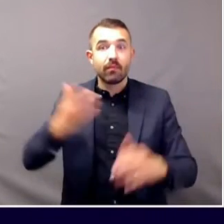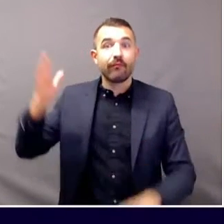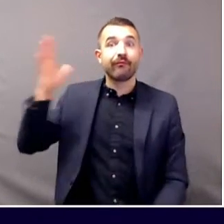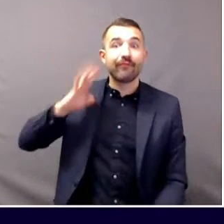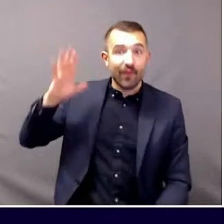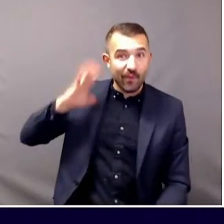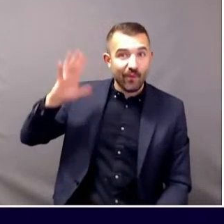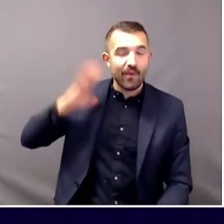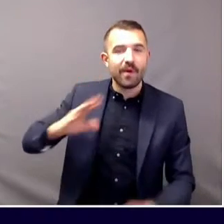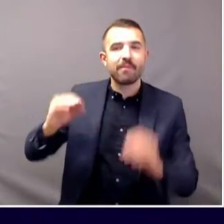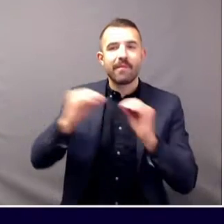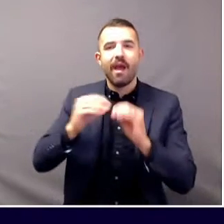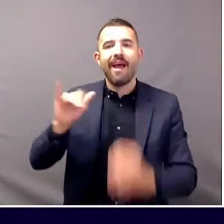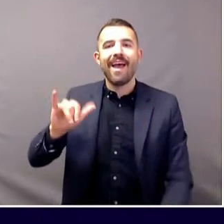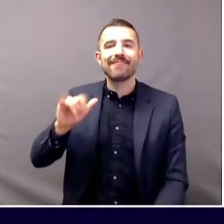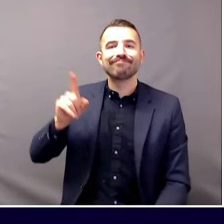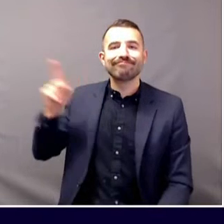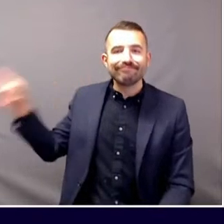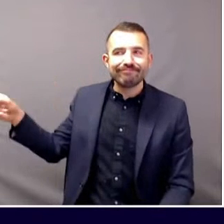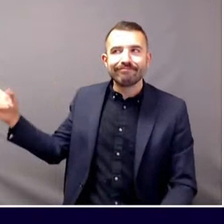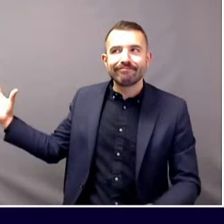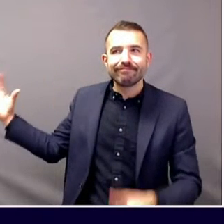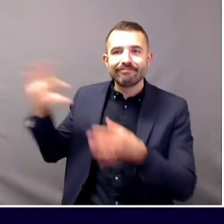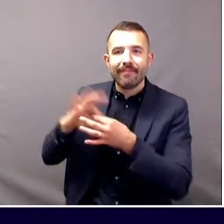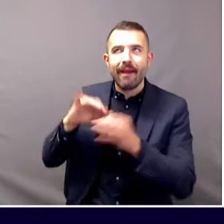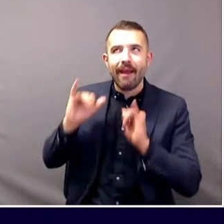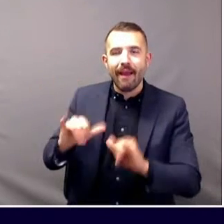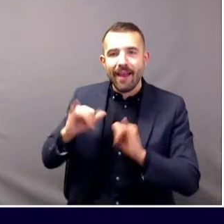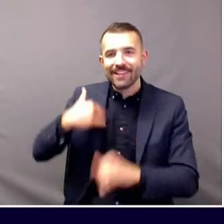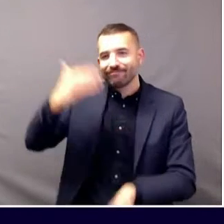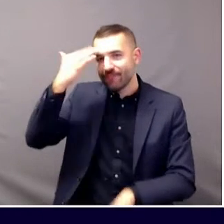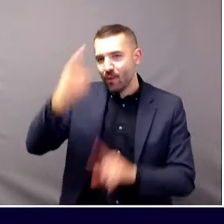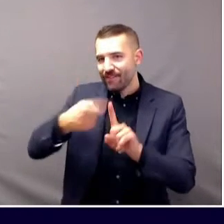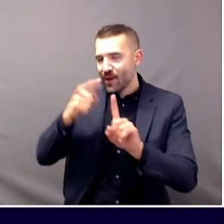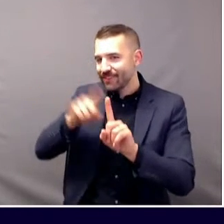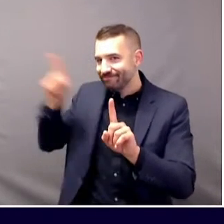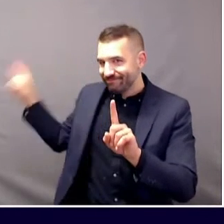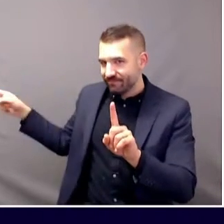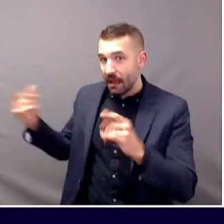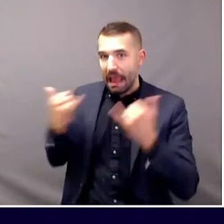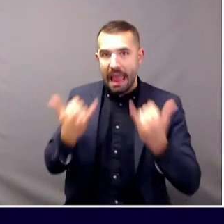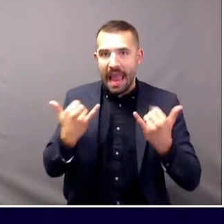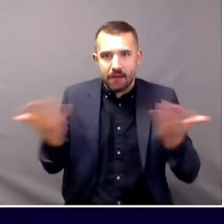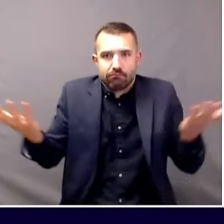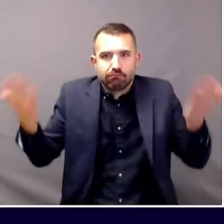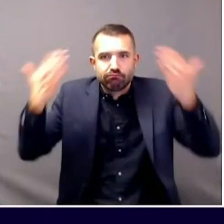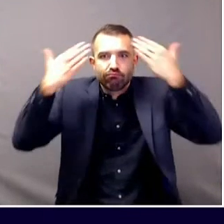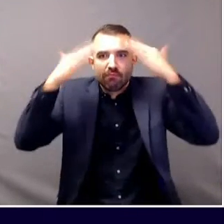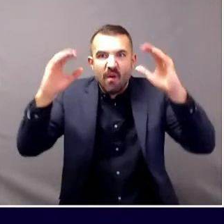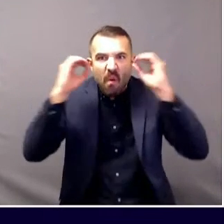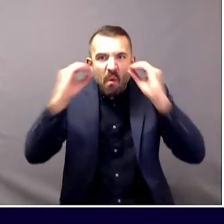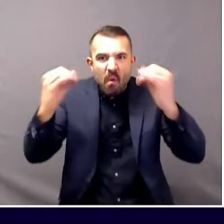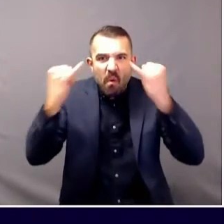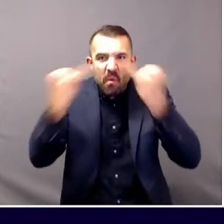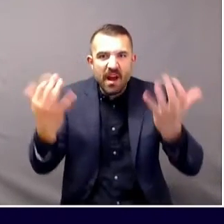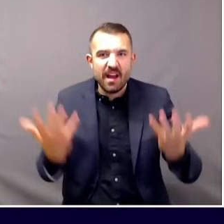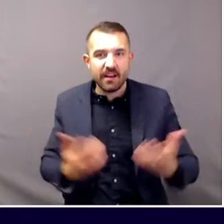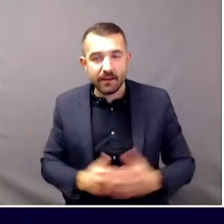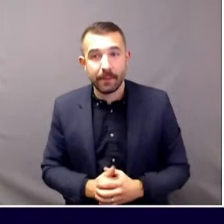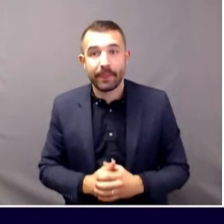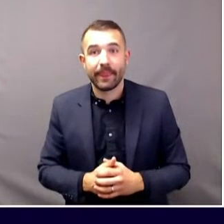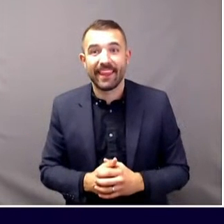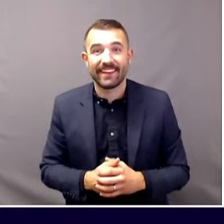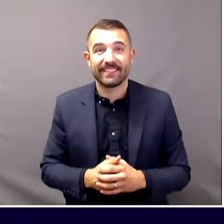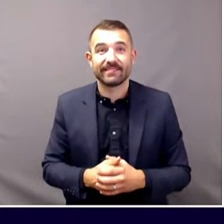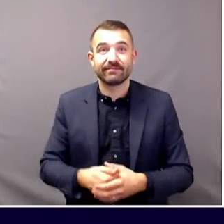driving these. Now, the other thing is that people report having been as part of small gatherings. Now, whether they knew that that's where they picked up COVID